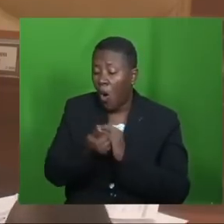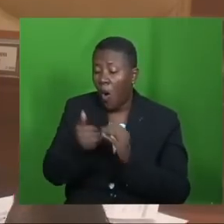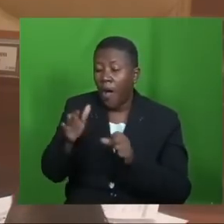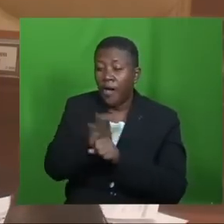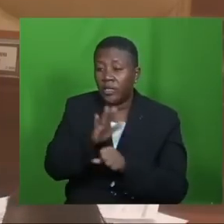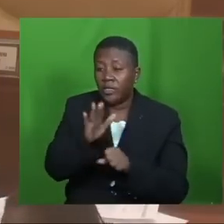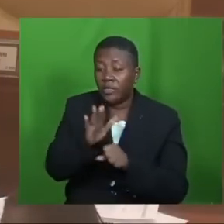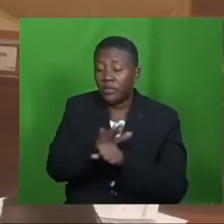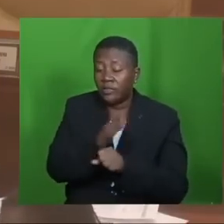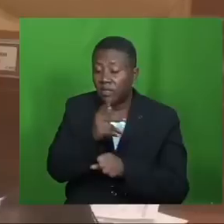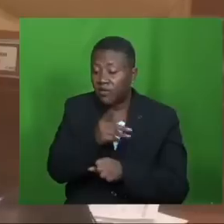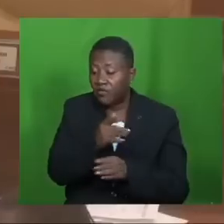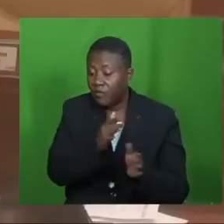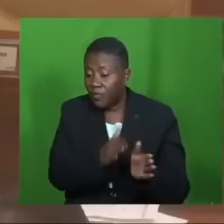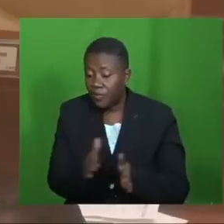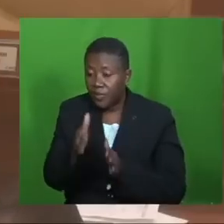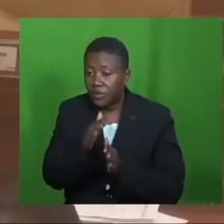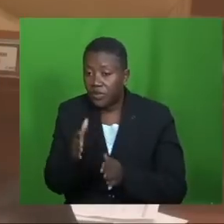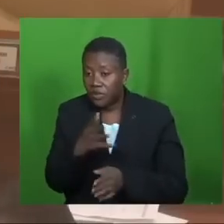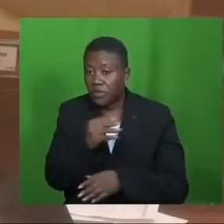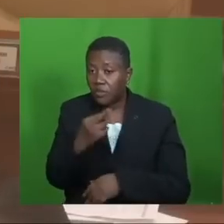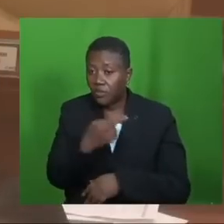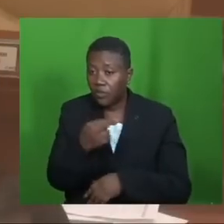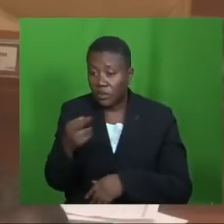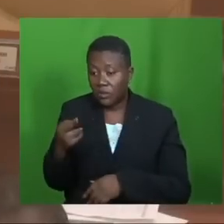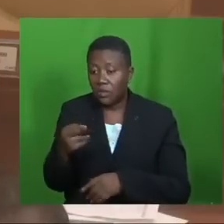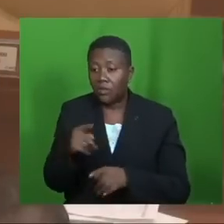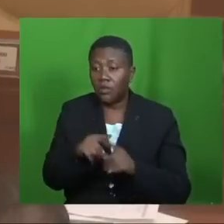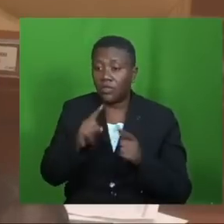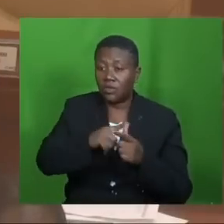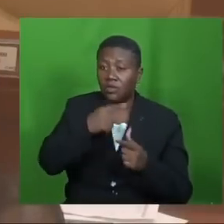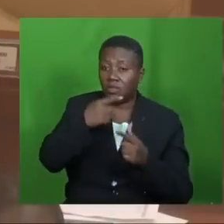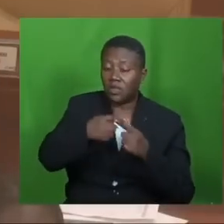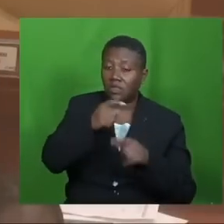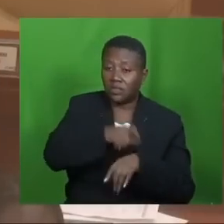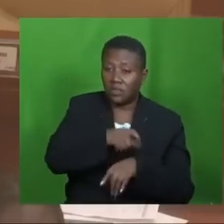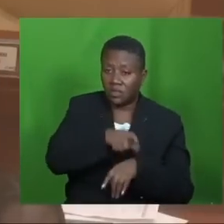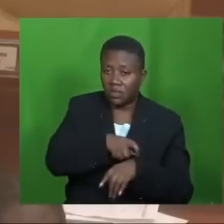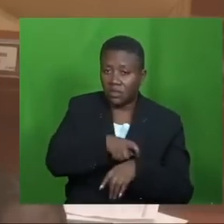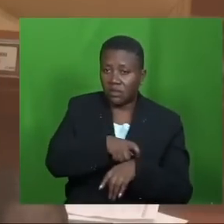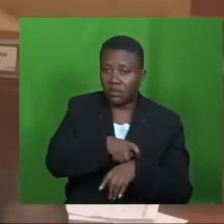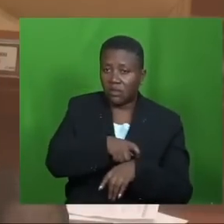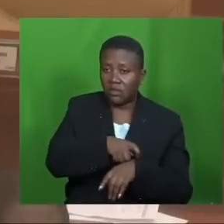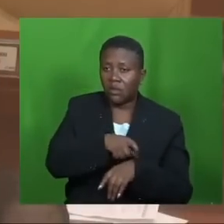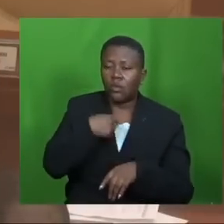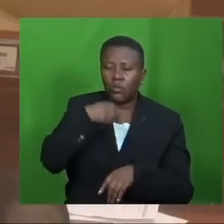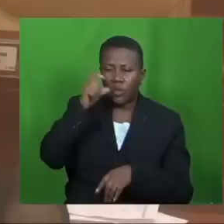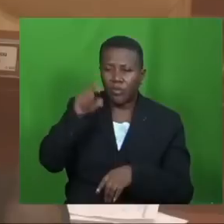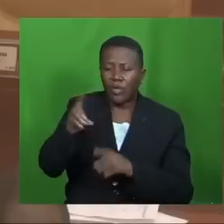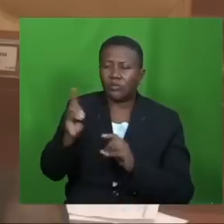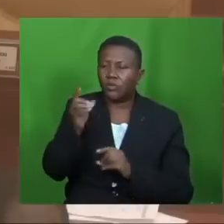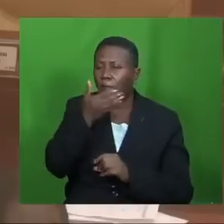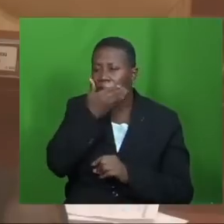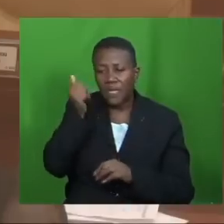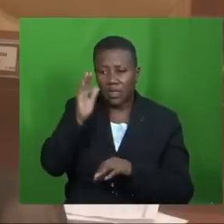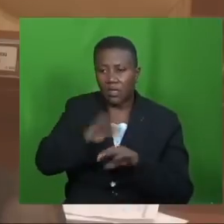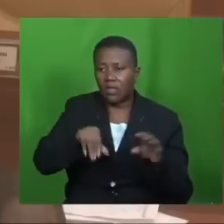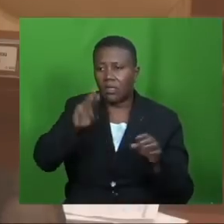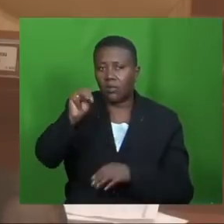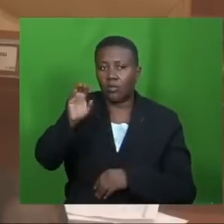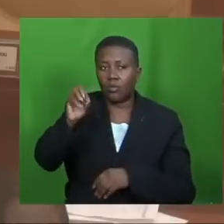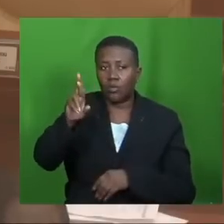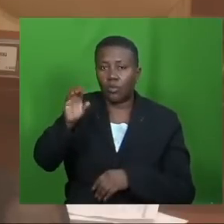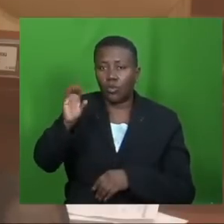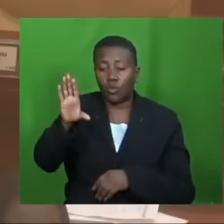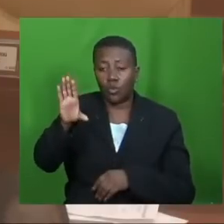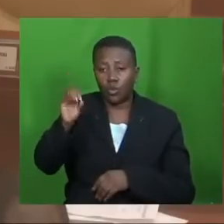preparations, next time we will do better, probably will be better than Morocco. But all the same, I think that when it